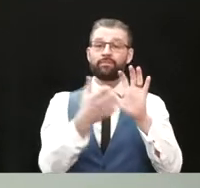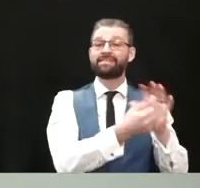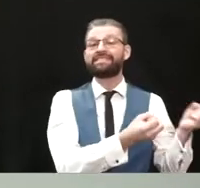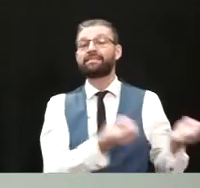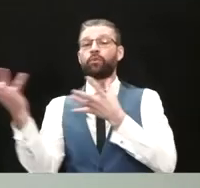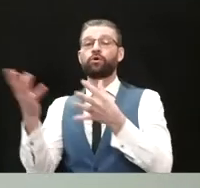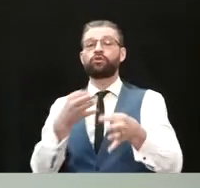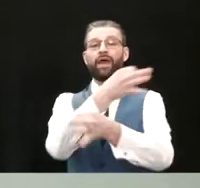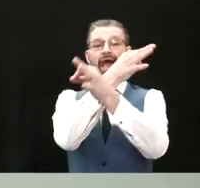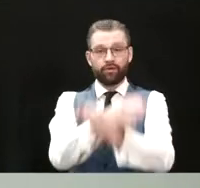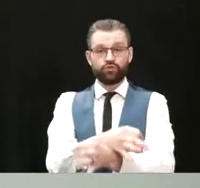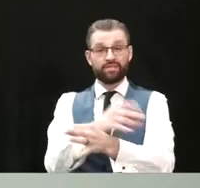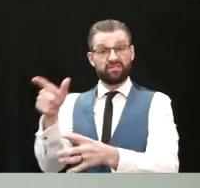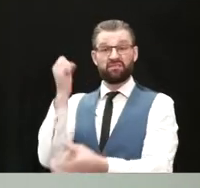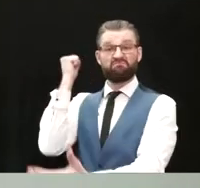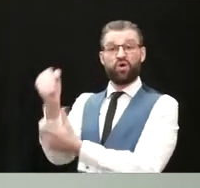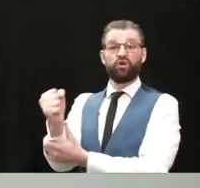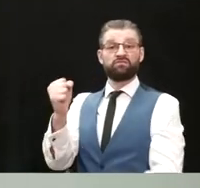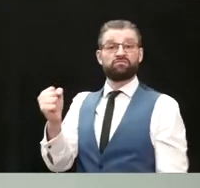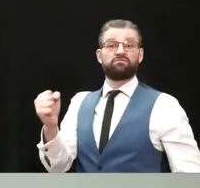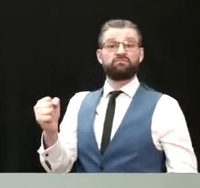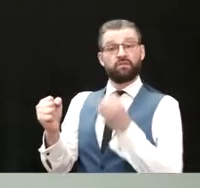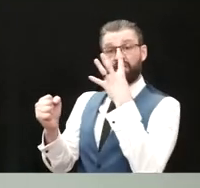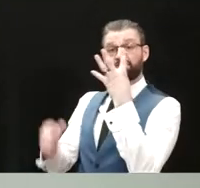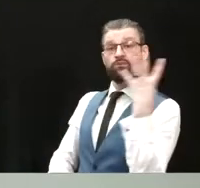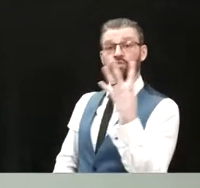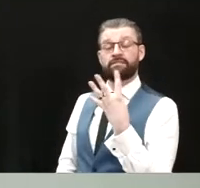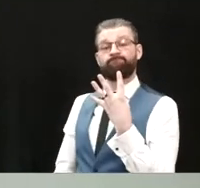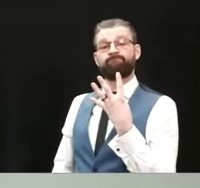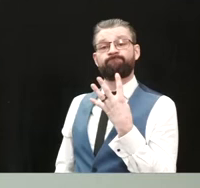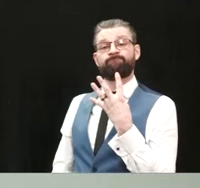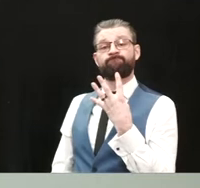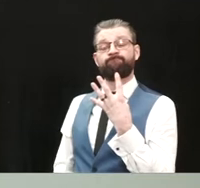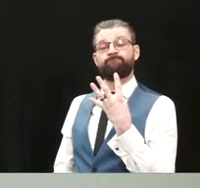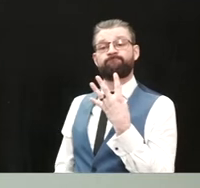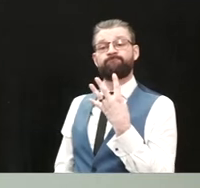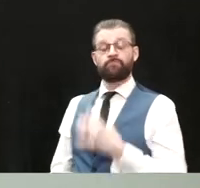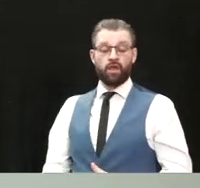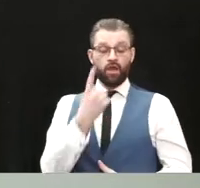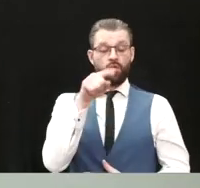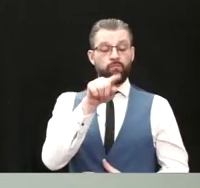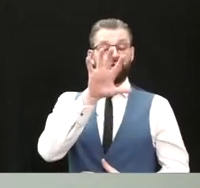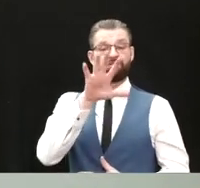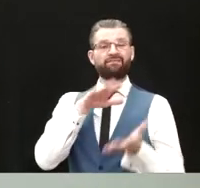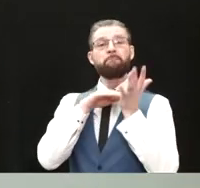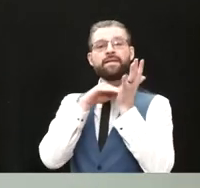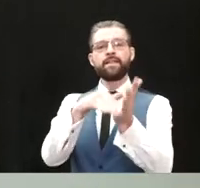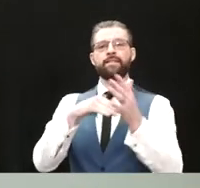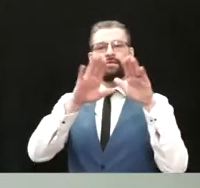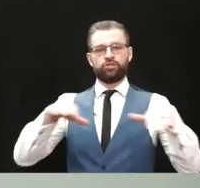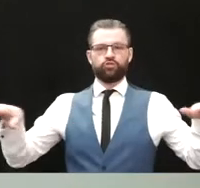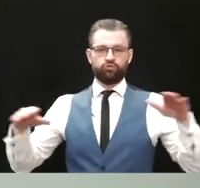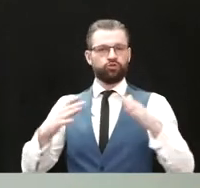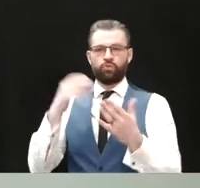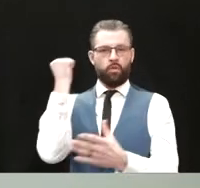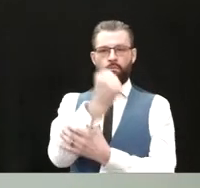Auschwitz, where he was murdered, aged 14. 1.5 million children were